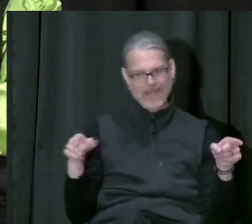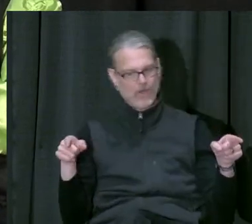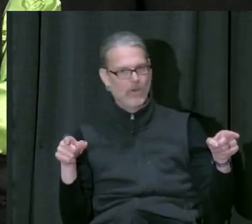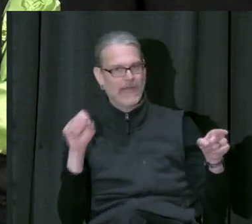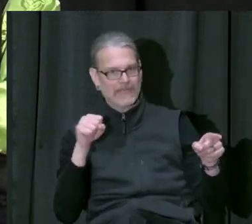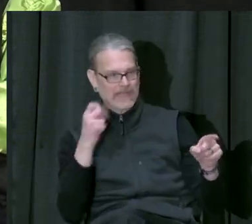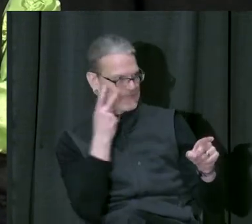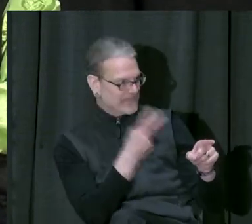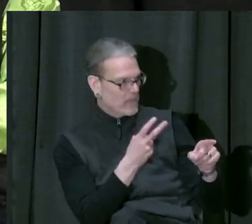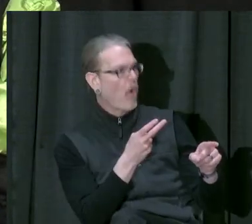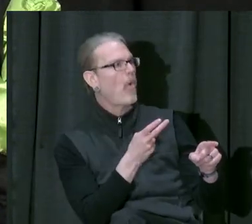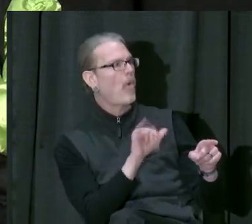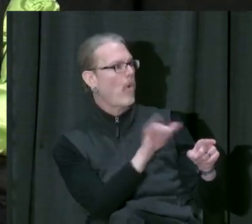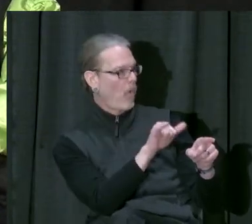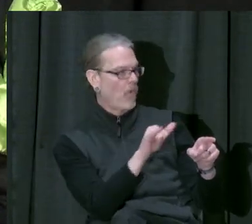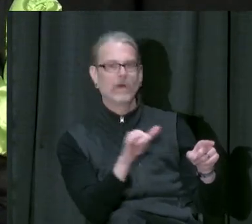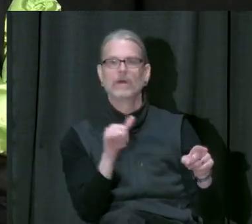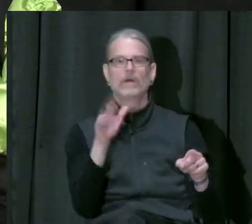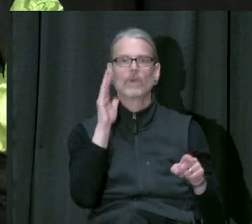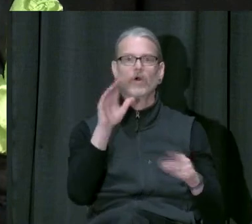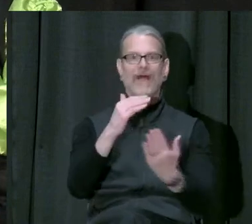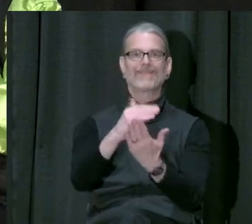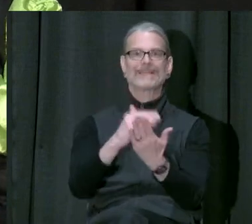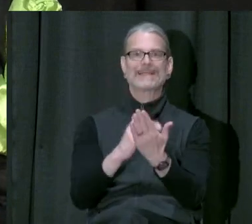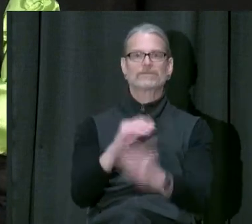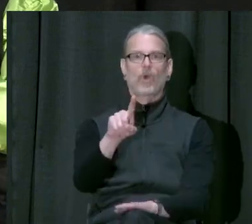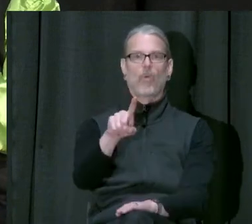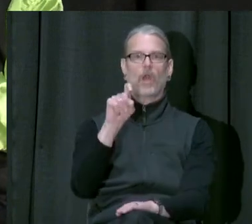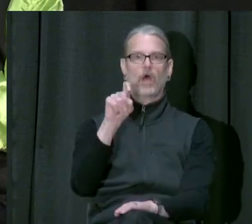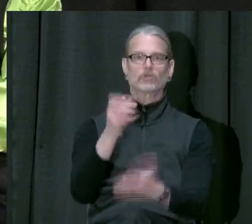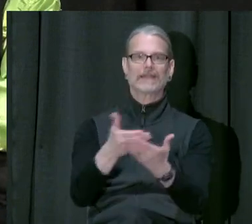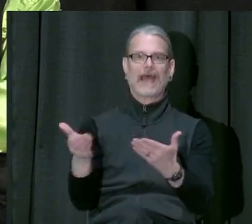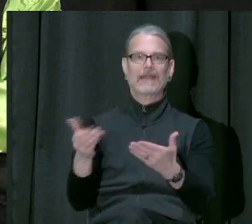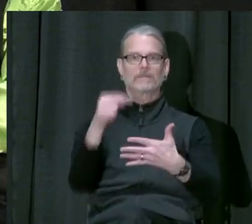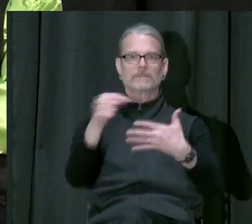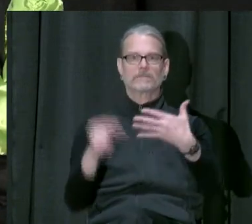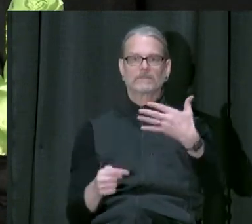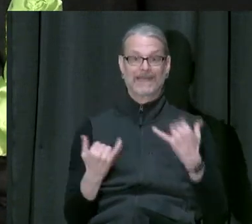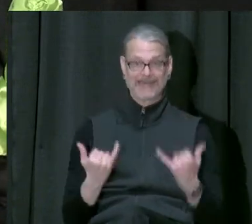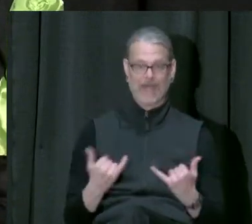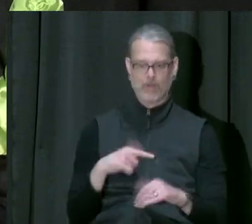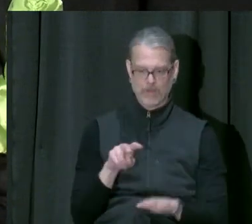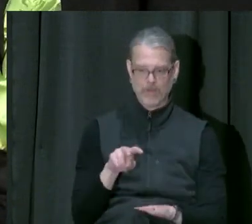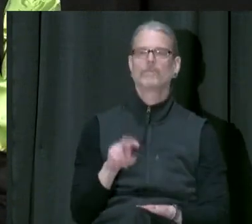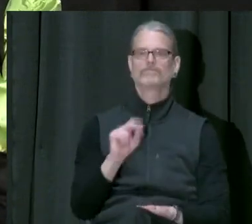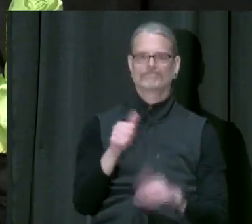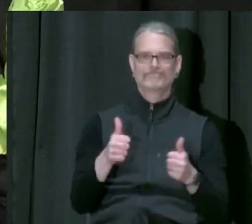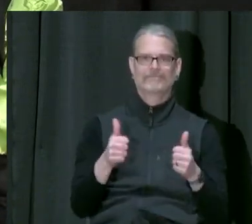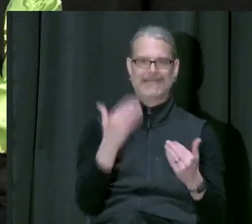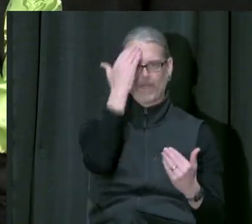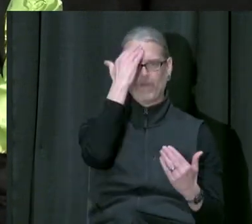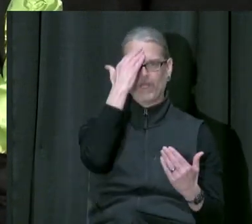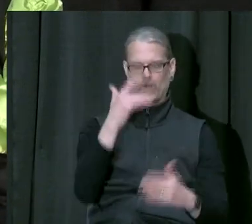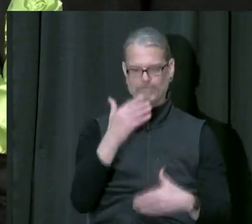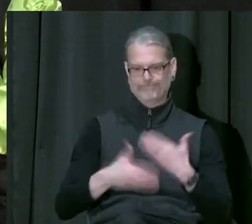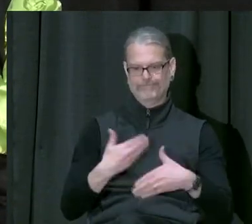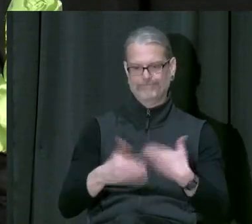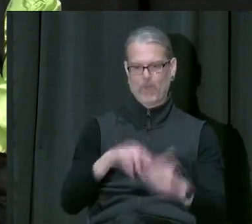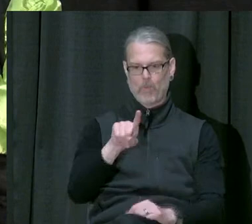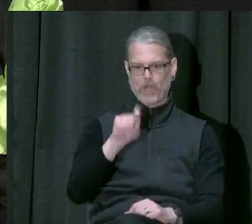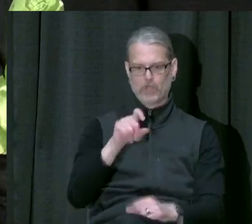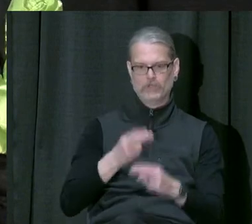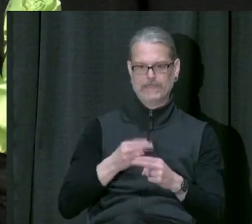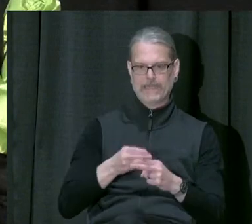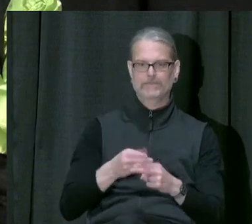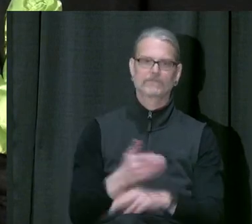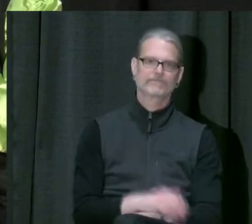how many list items there are and tell me list 100 items. Now I'm prepared. Now I know I'm going into this list of 100 names.